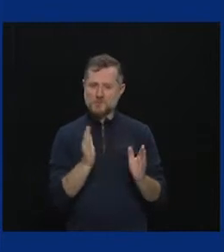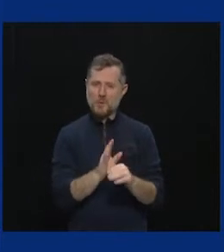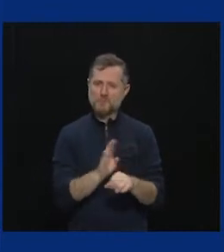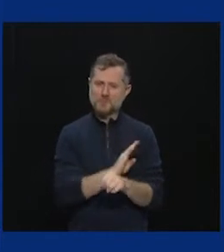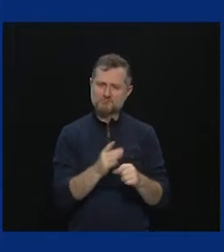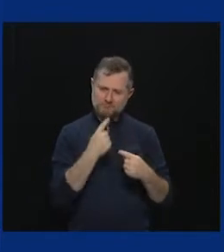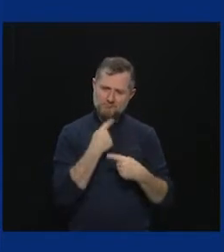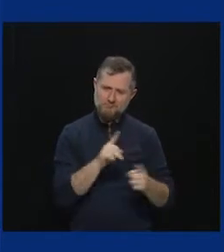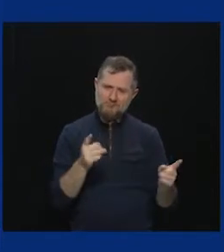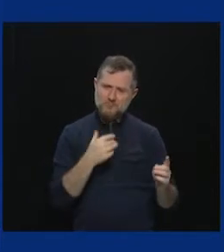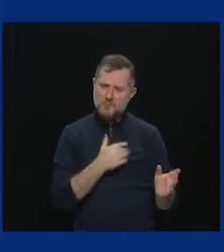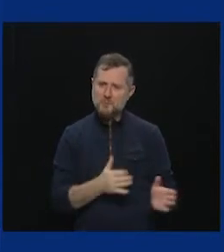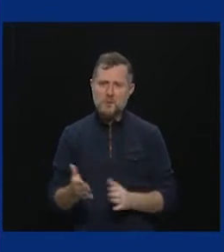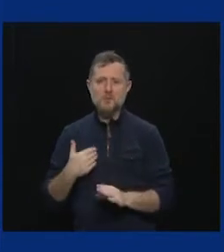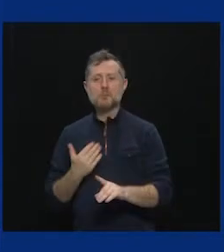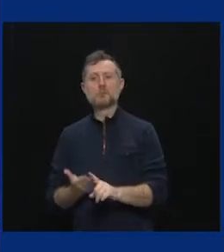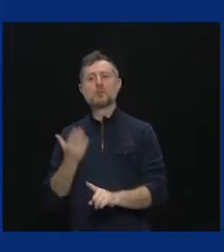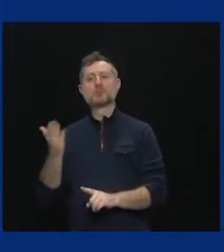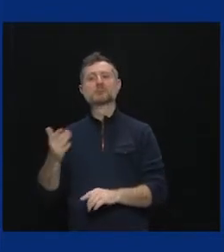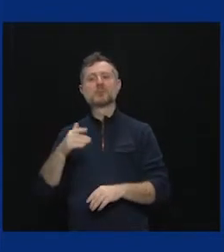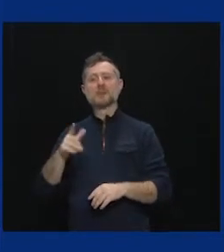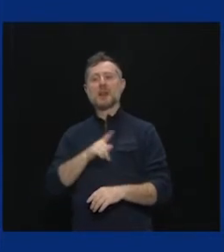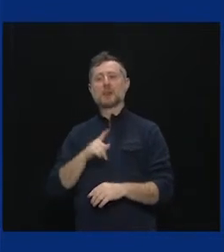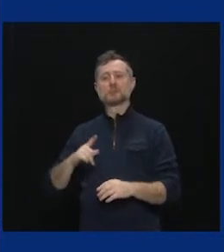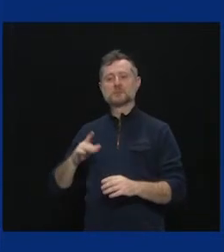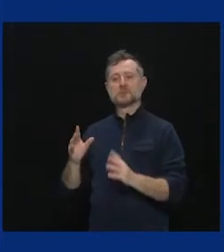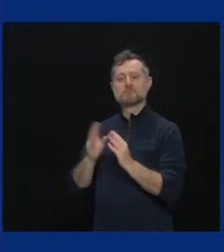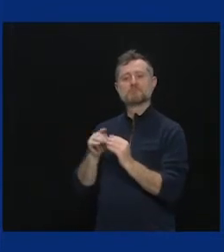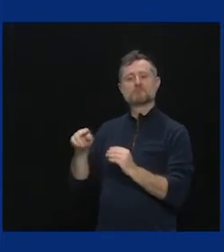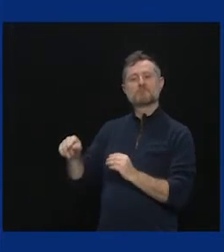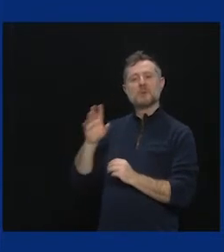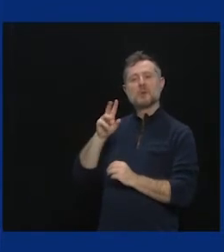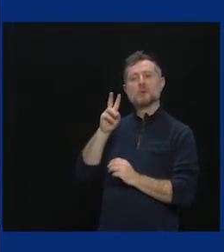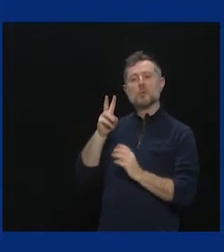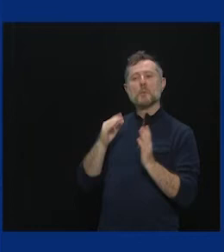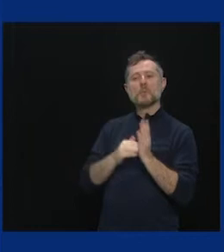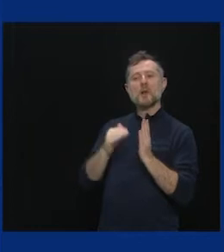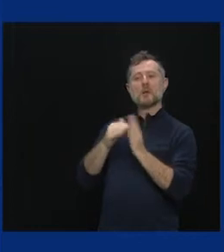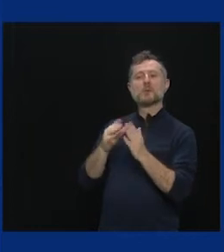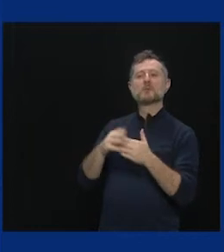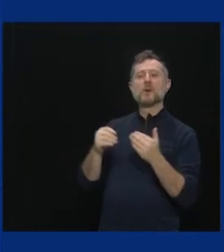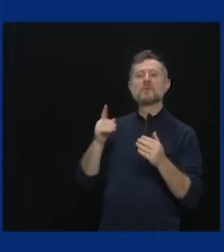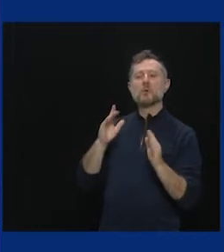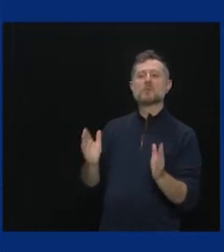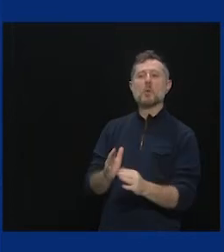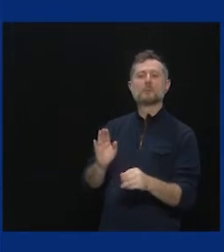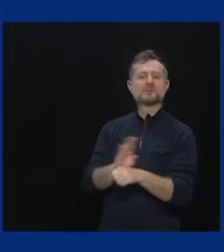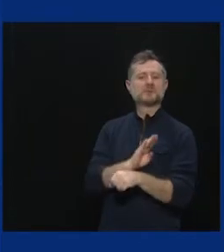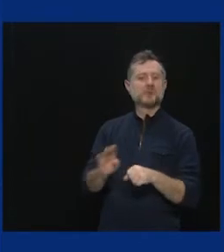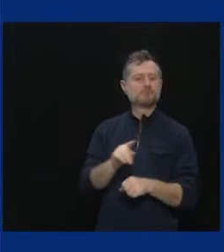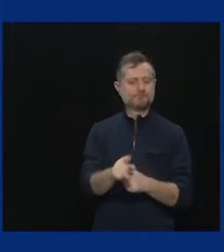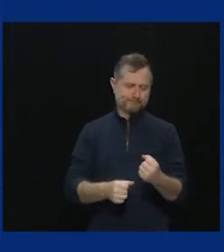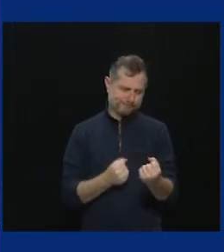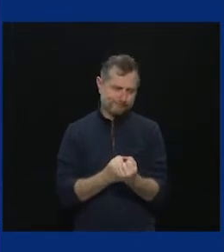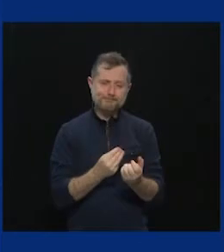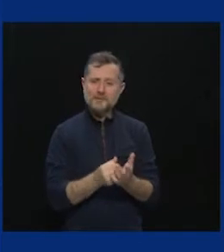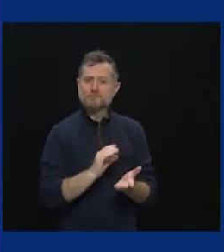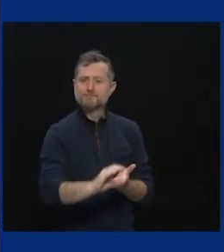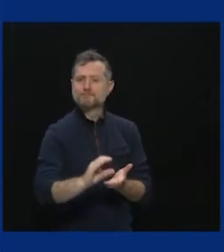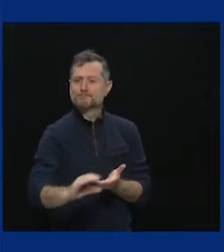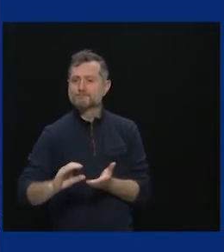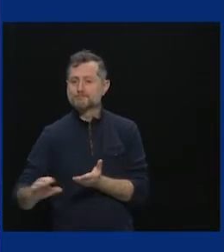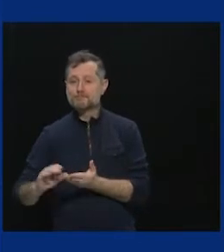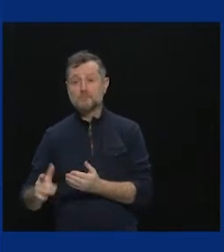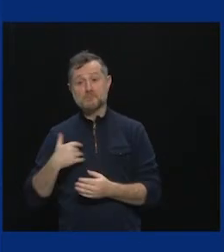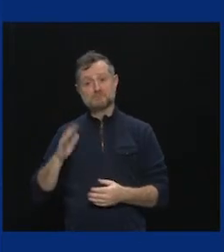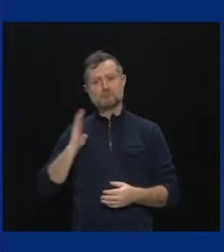legislative session $2 million of a business support program to help our small businesses. We had a program before. We need to put more money into it. We've